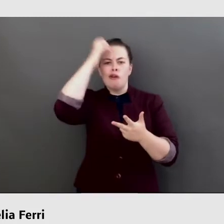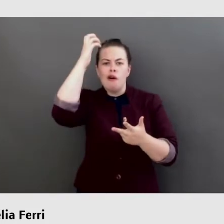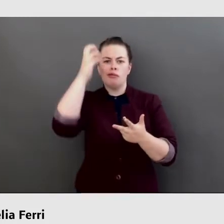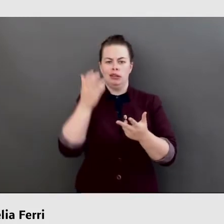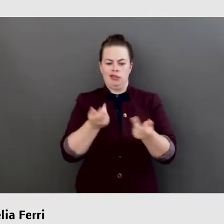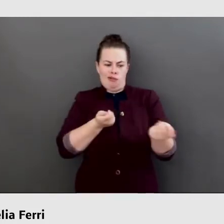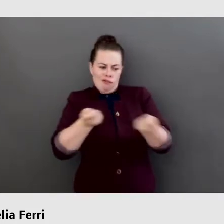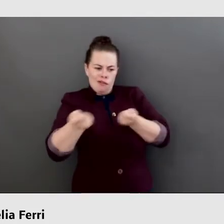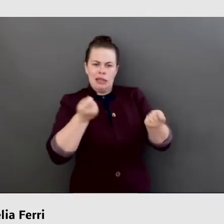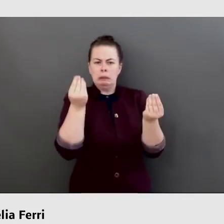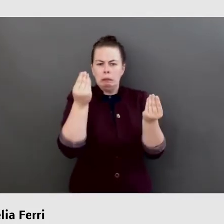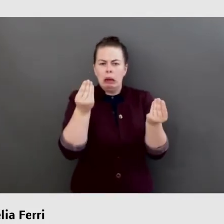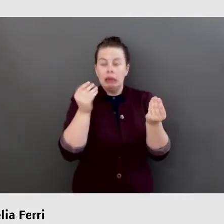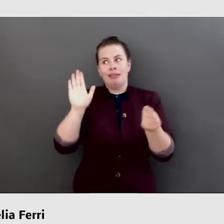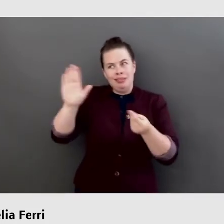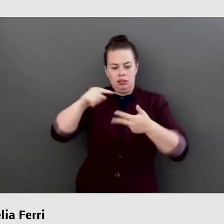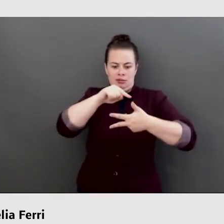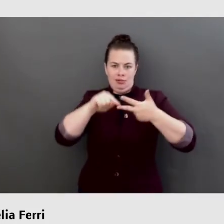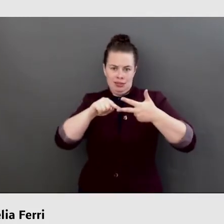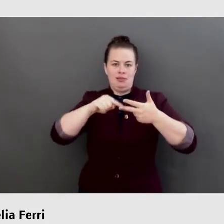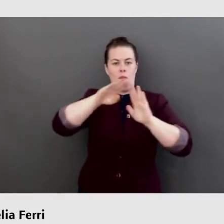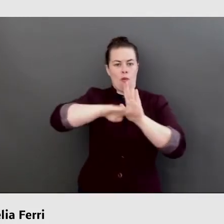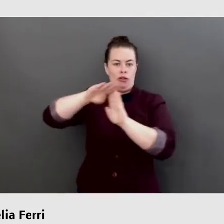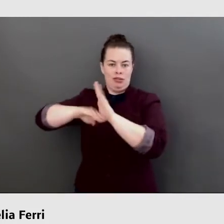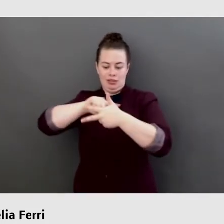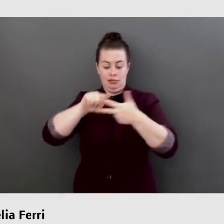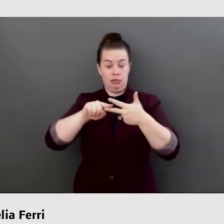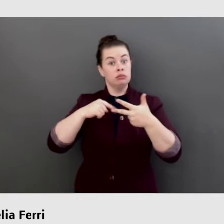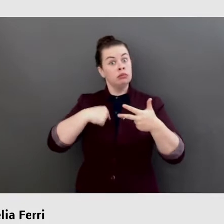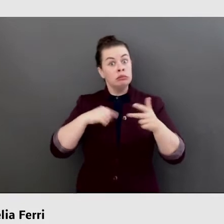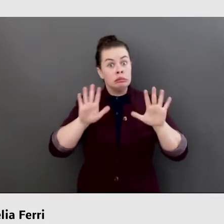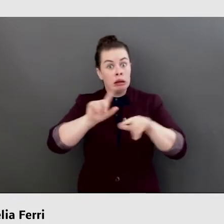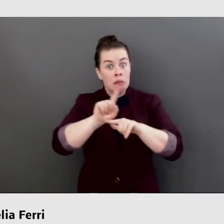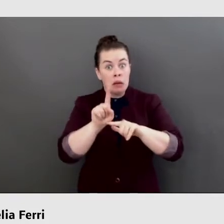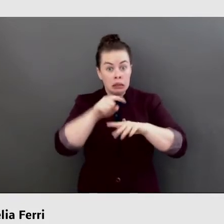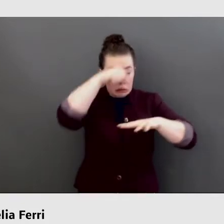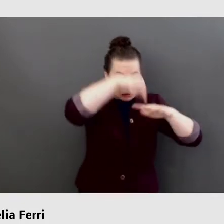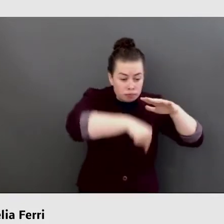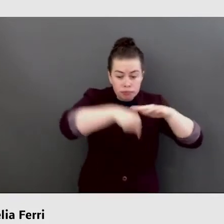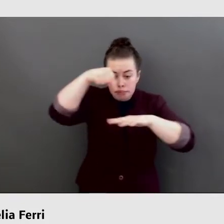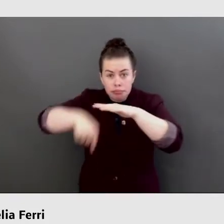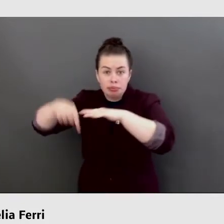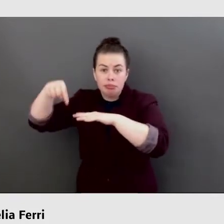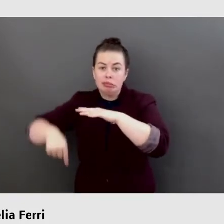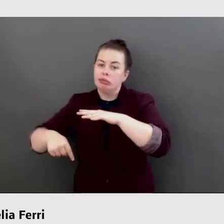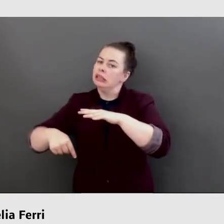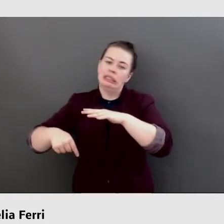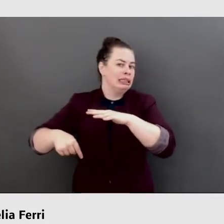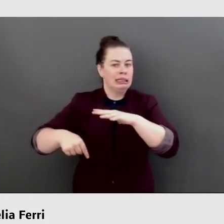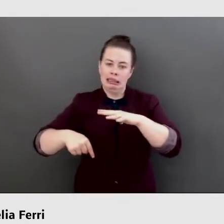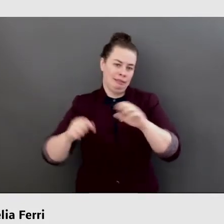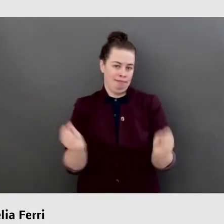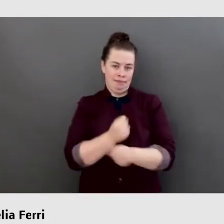organize their healthcare system. In these 10 minutes, I'm not able to address each of these